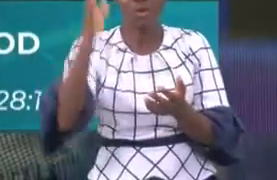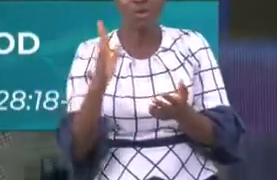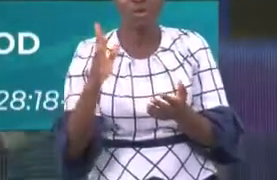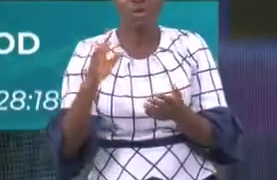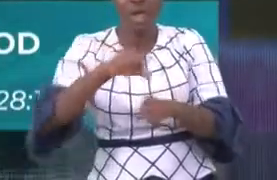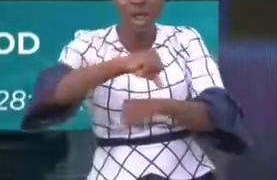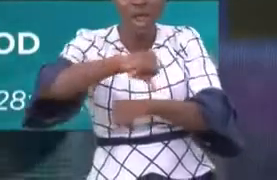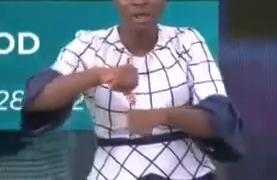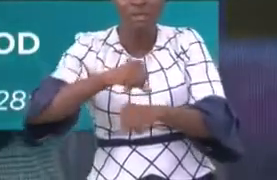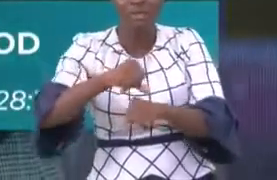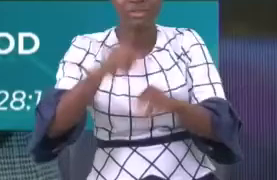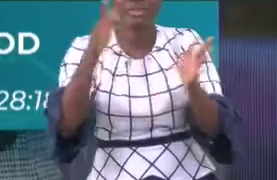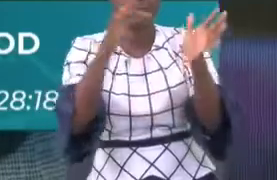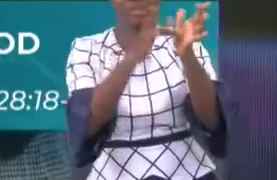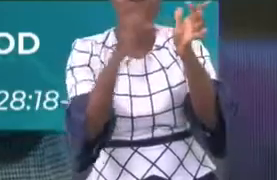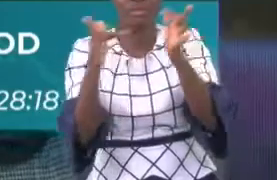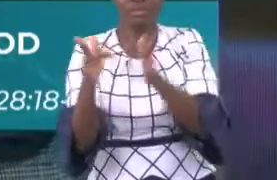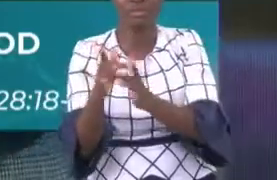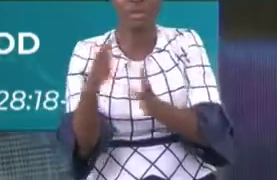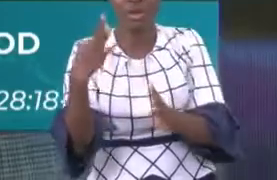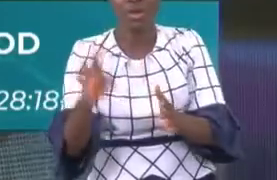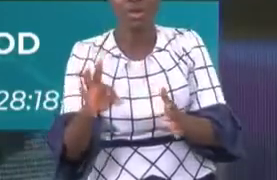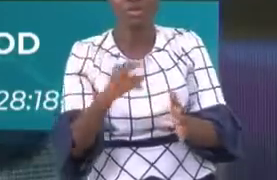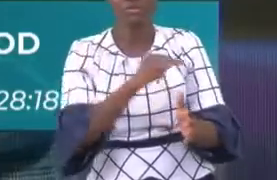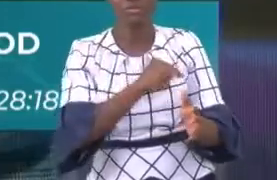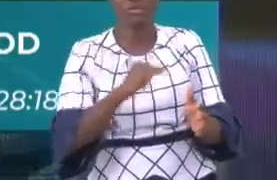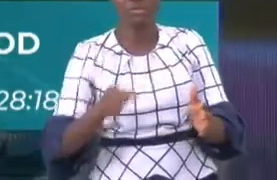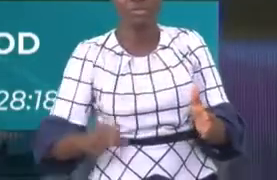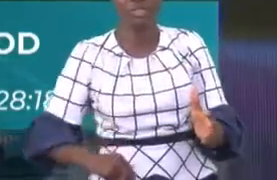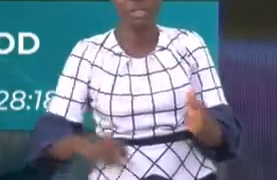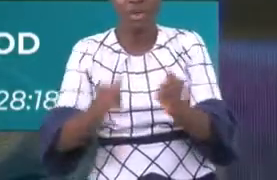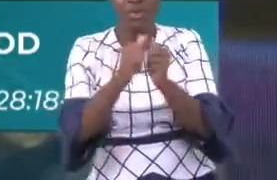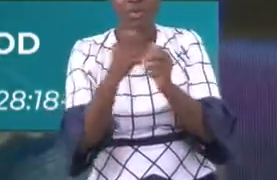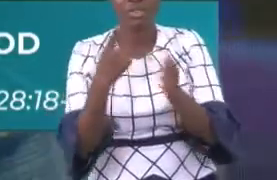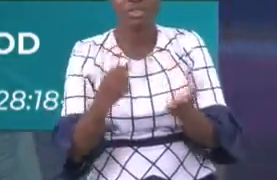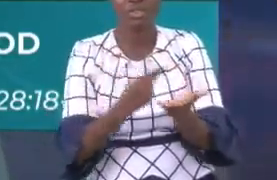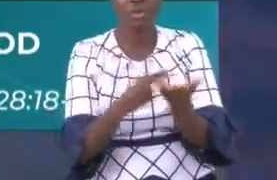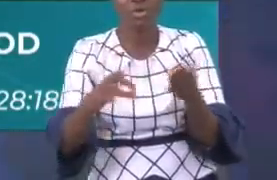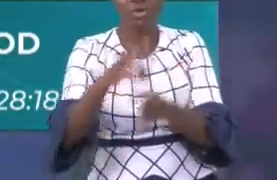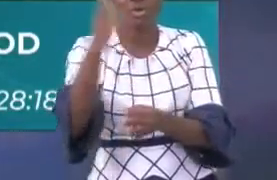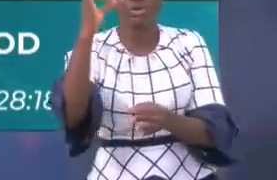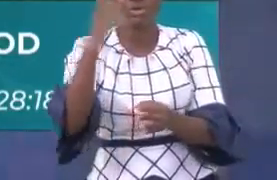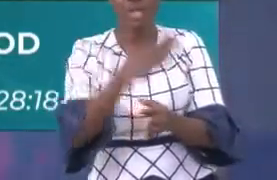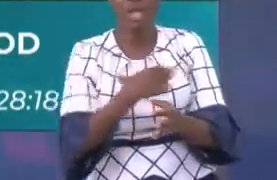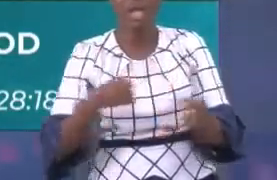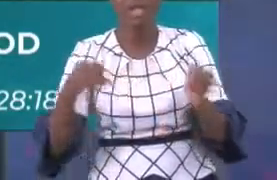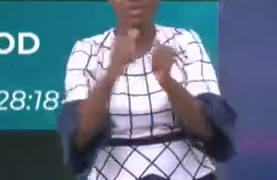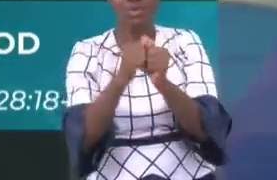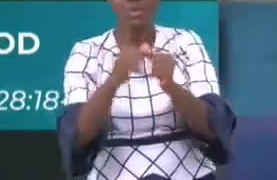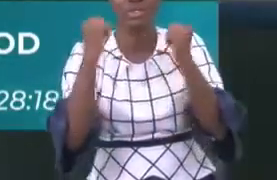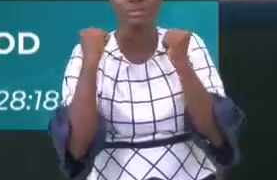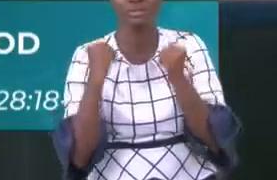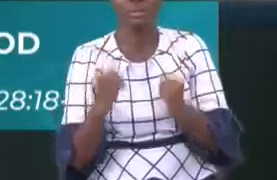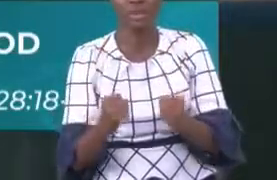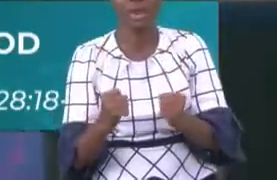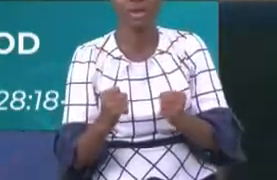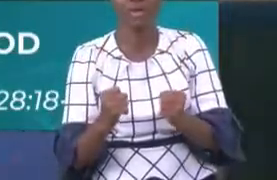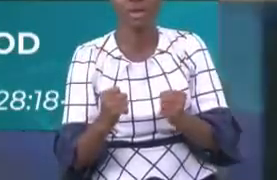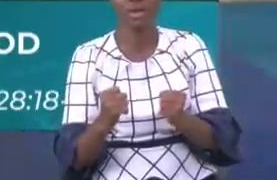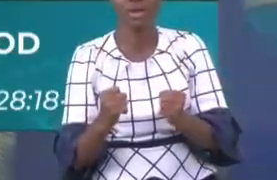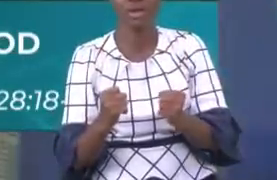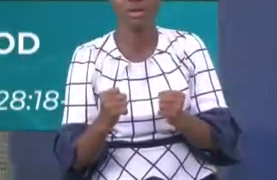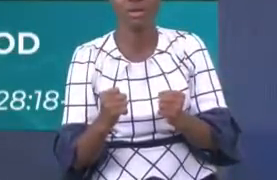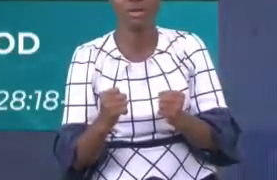Nazareth with the Holy Ghost and with power. Have you noticed there? The